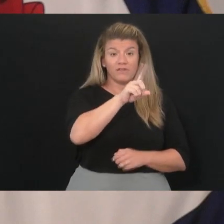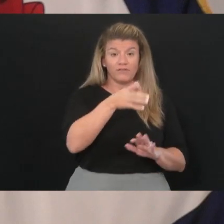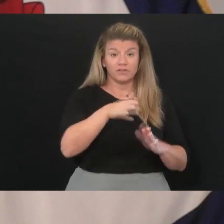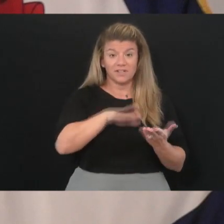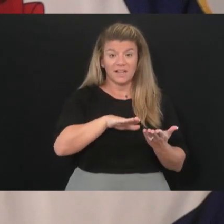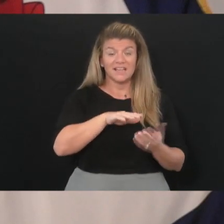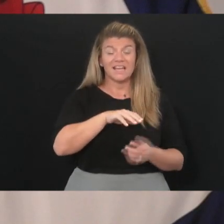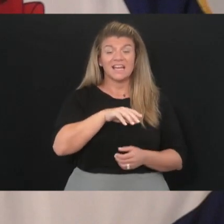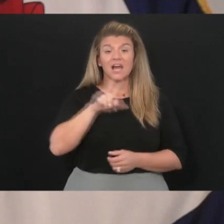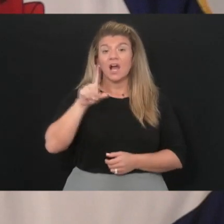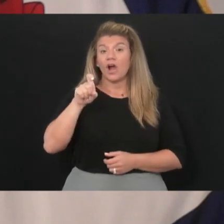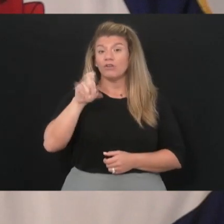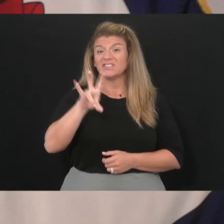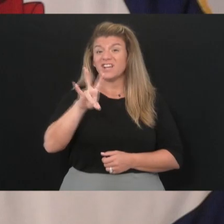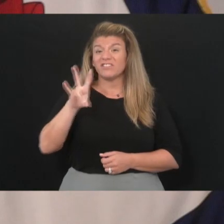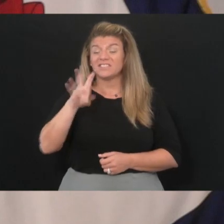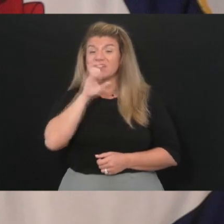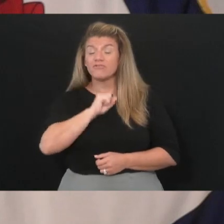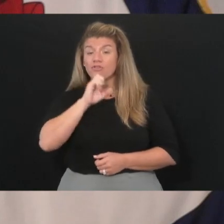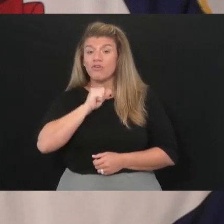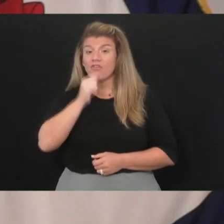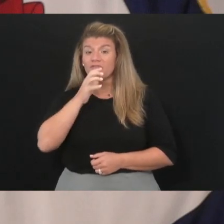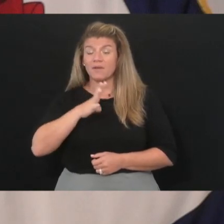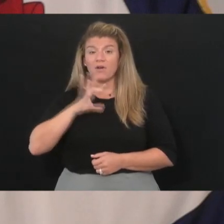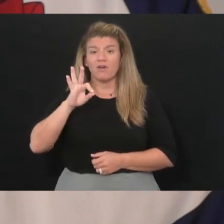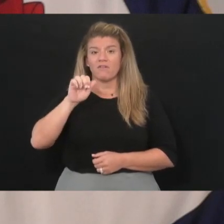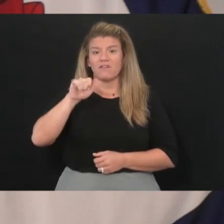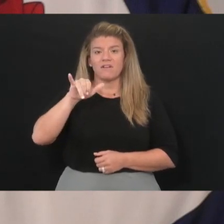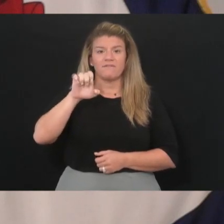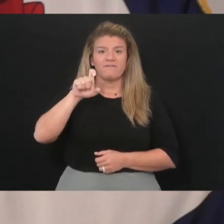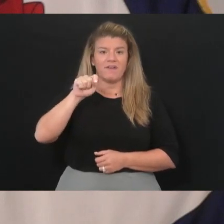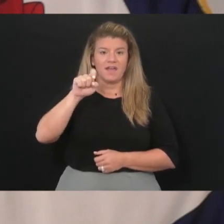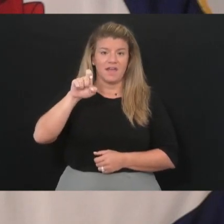was a 77-year-old female from Fayette County.